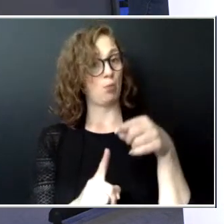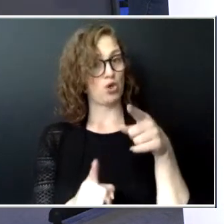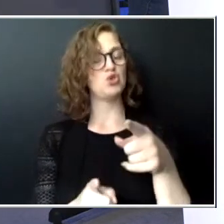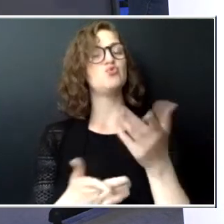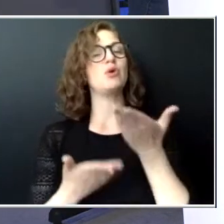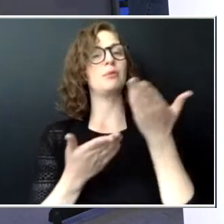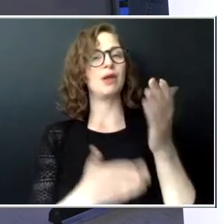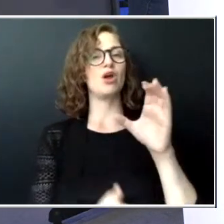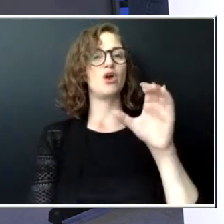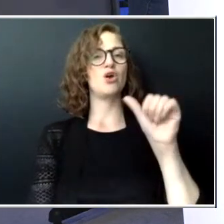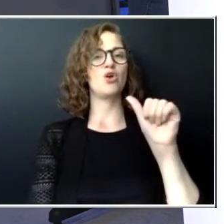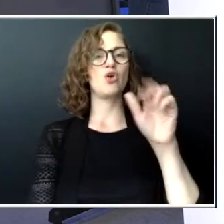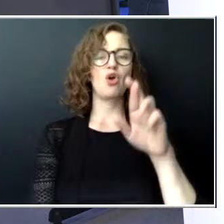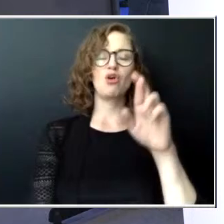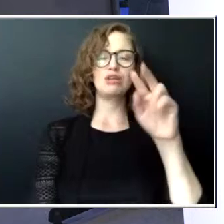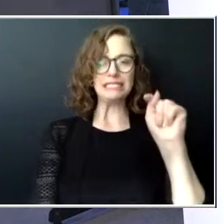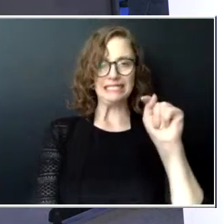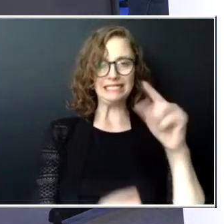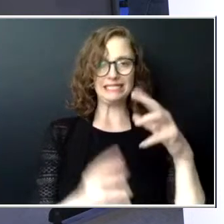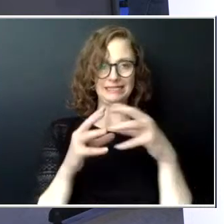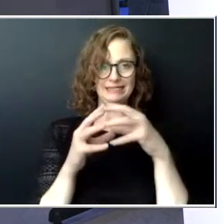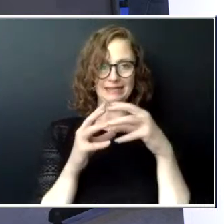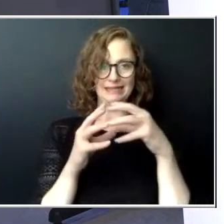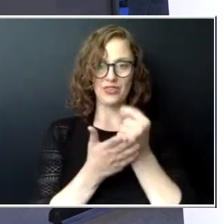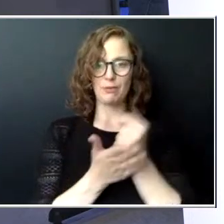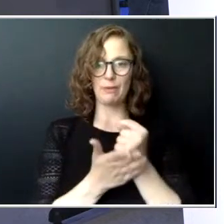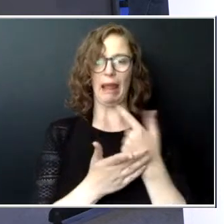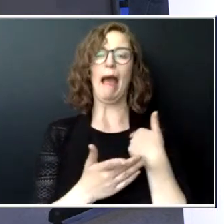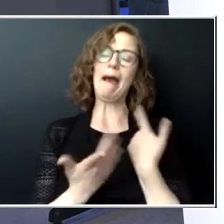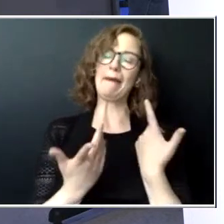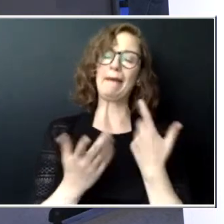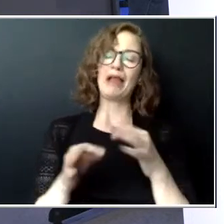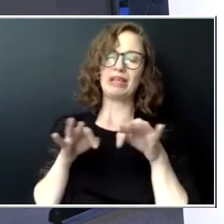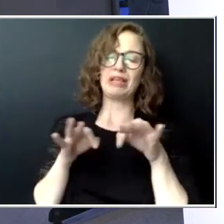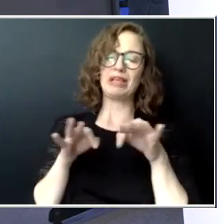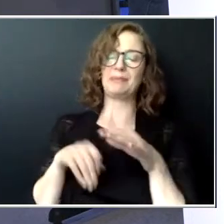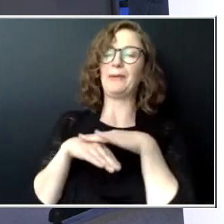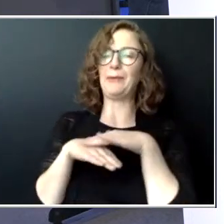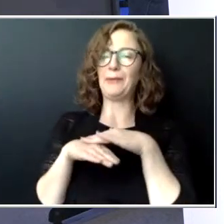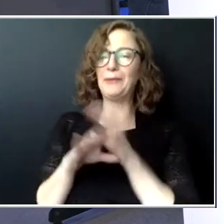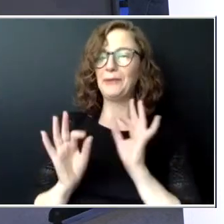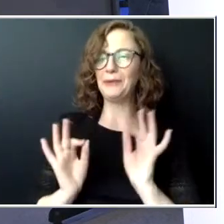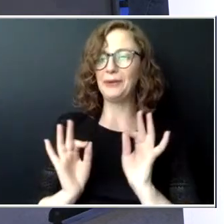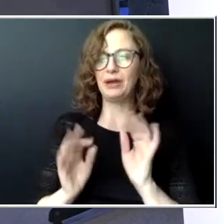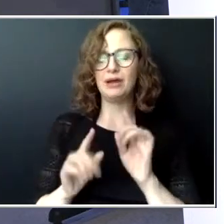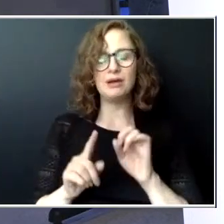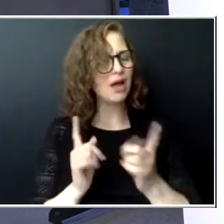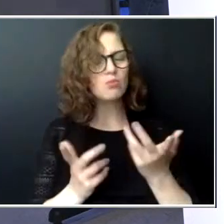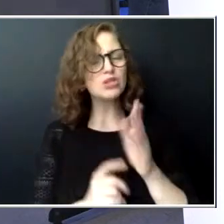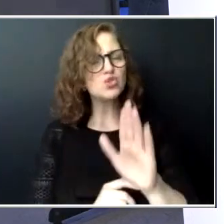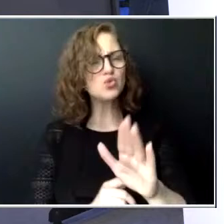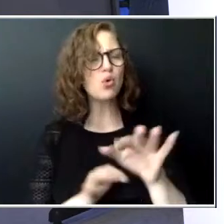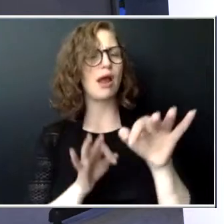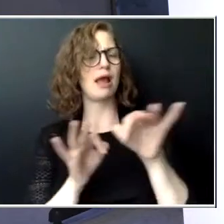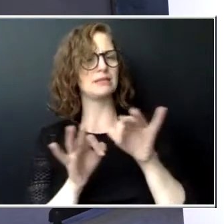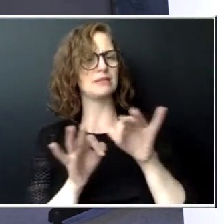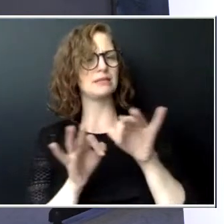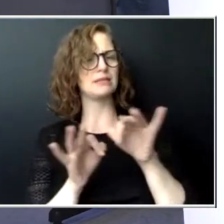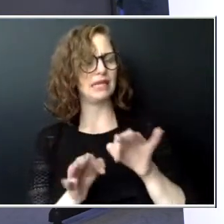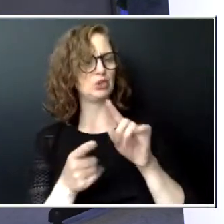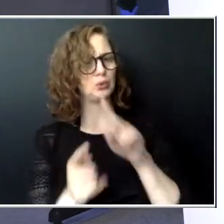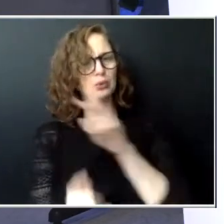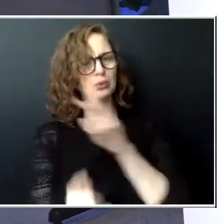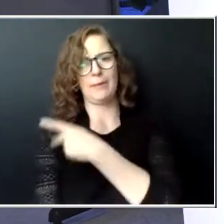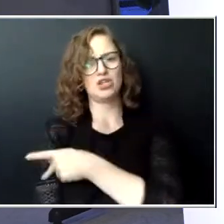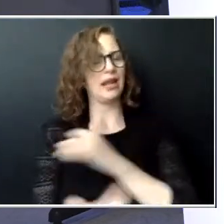layman's explanation of what CAR T is, but how do you describe that, Dr. Ahmed, maybe to a patient like Todd who's never heard of it before?